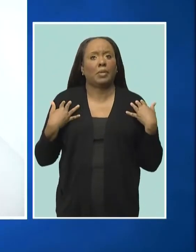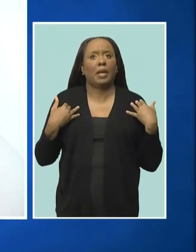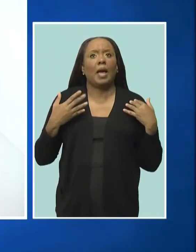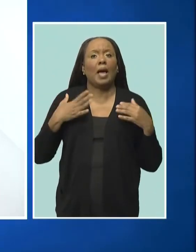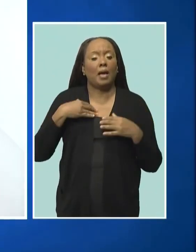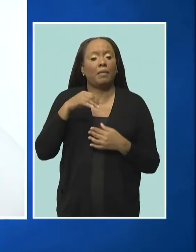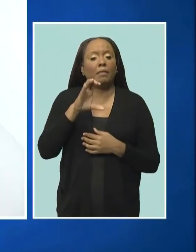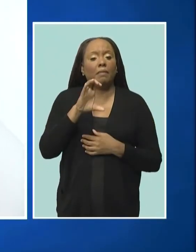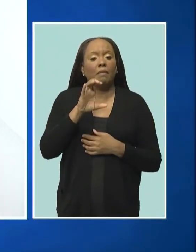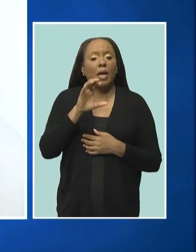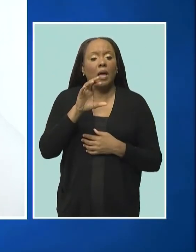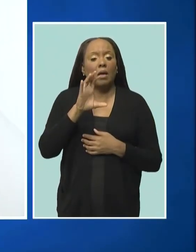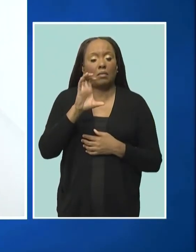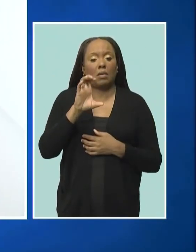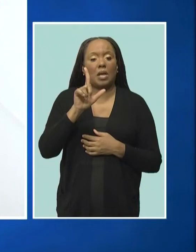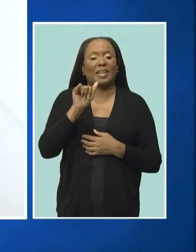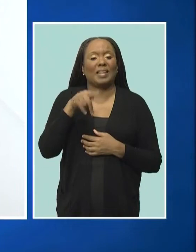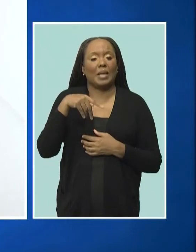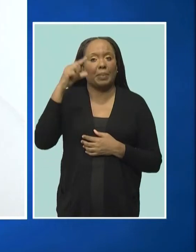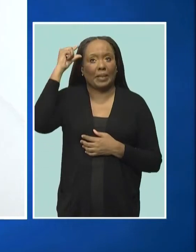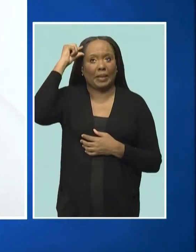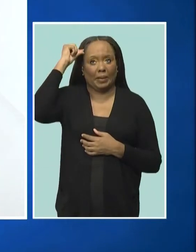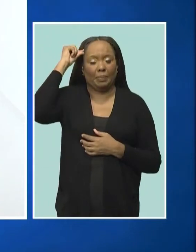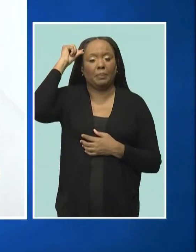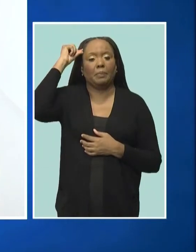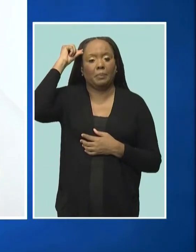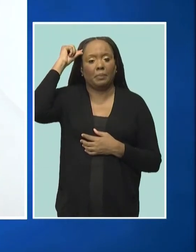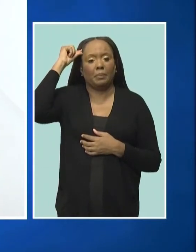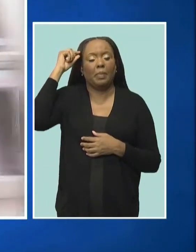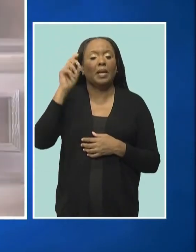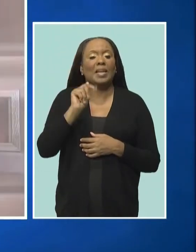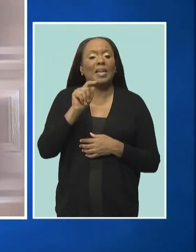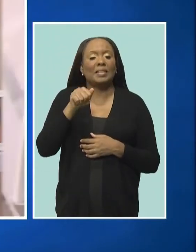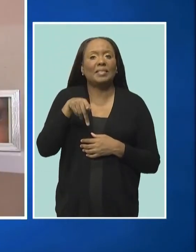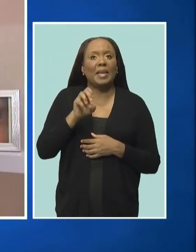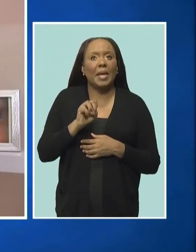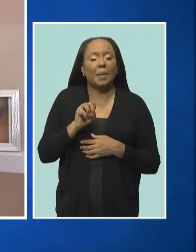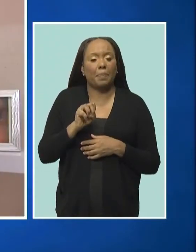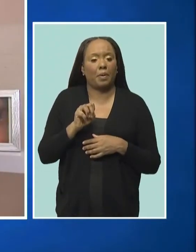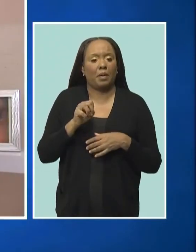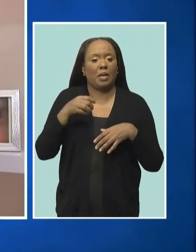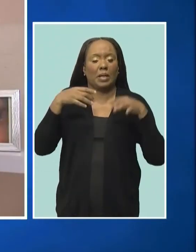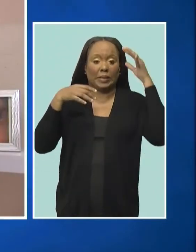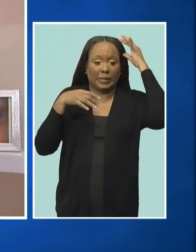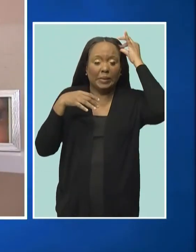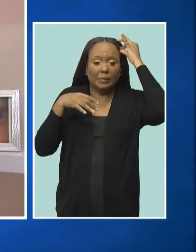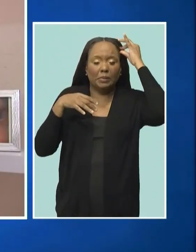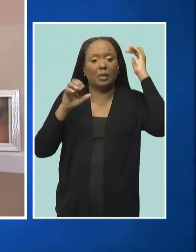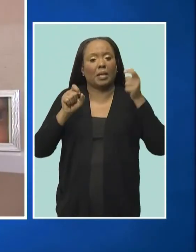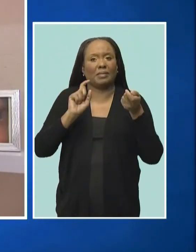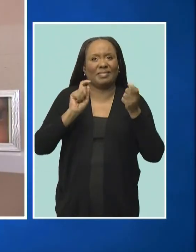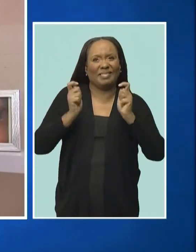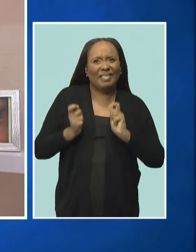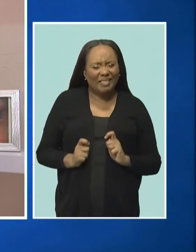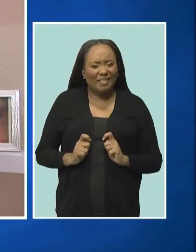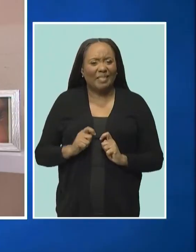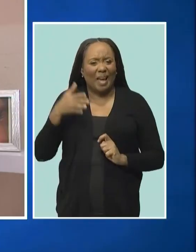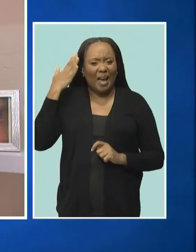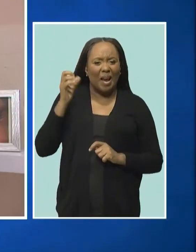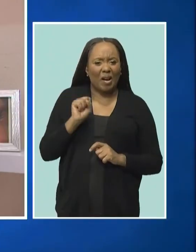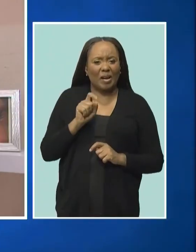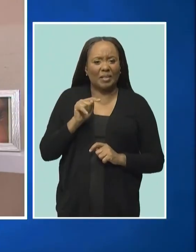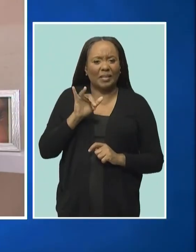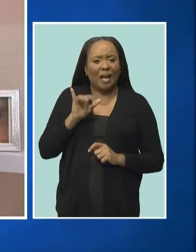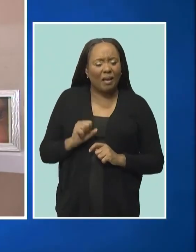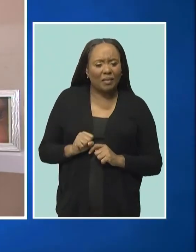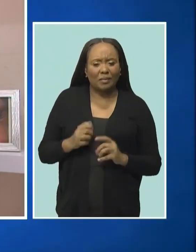hair extensions and tape-ins that you can basically change your hair quite more often than you would if you want to stay nice and fresh